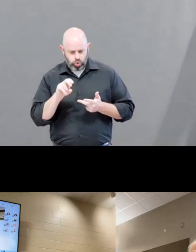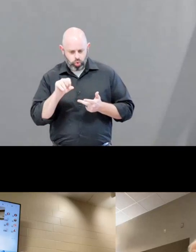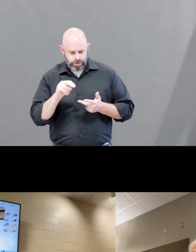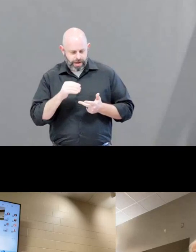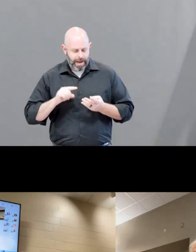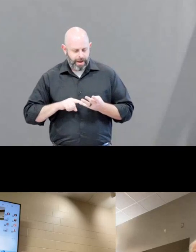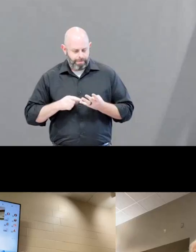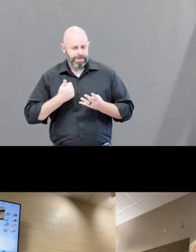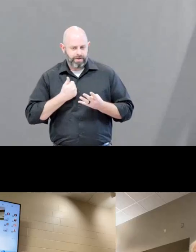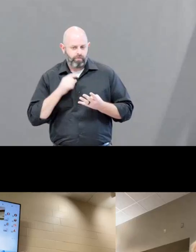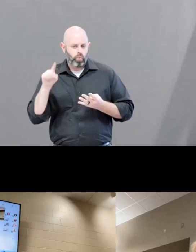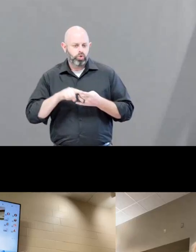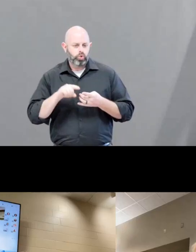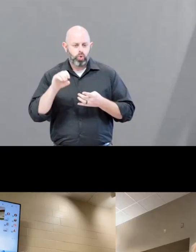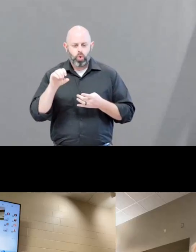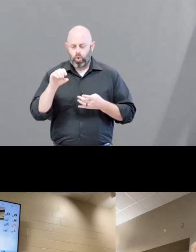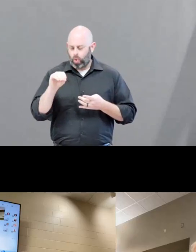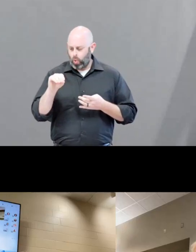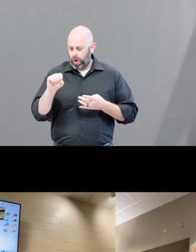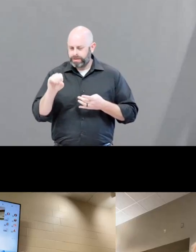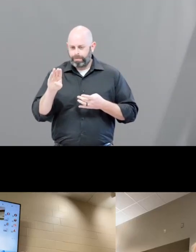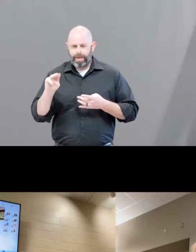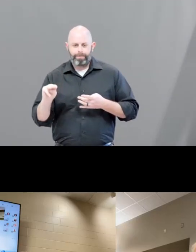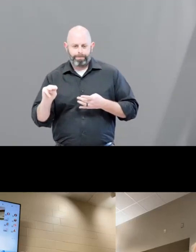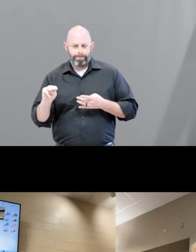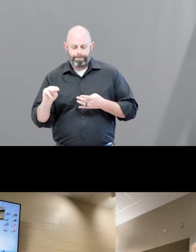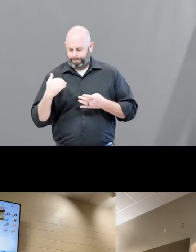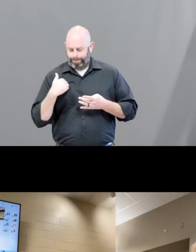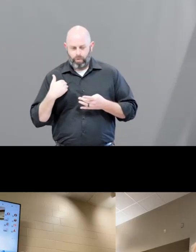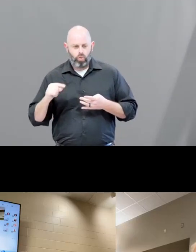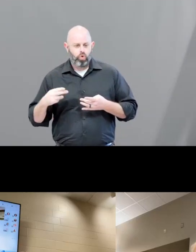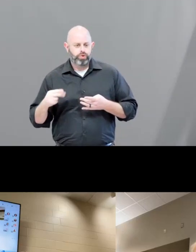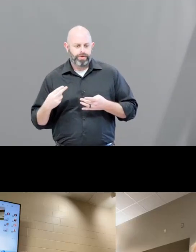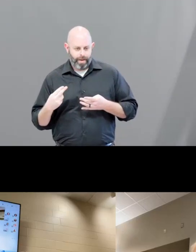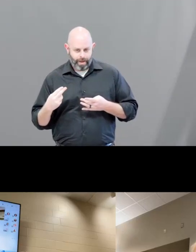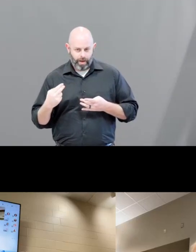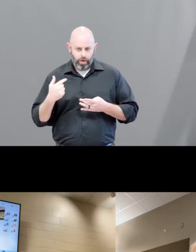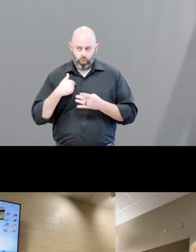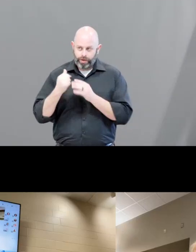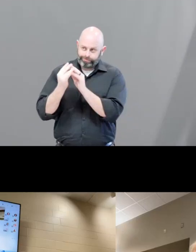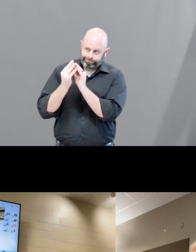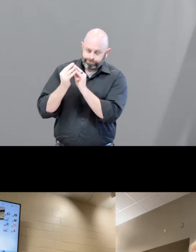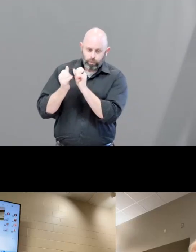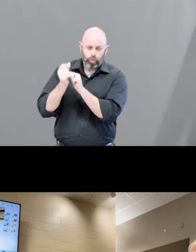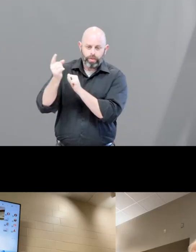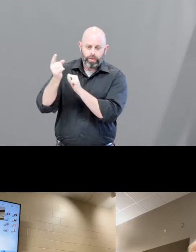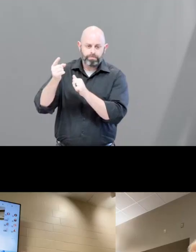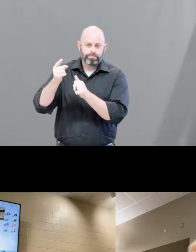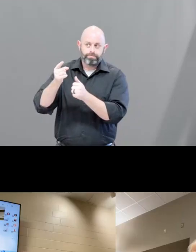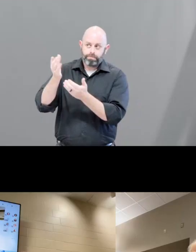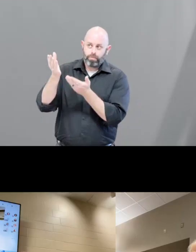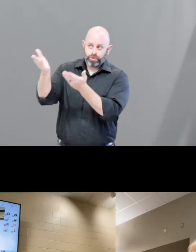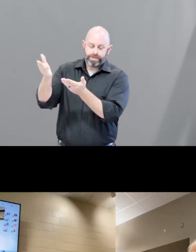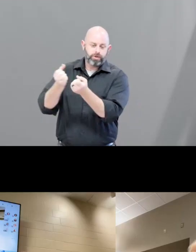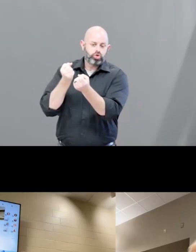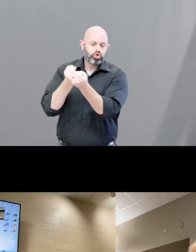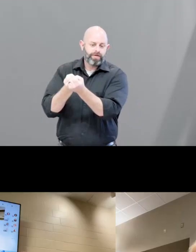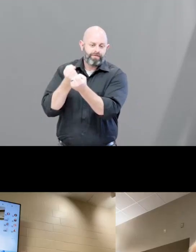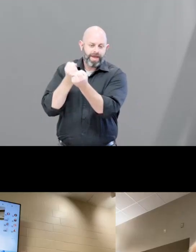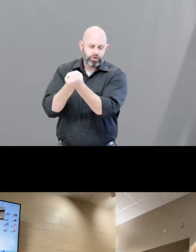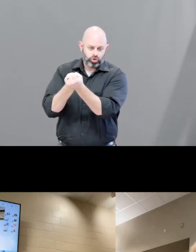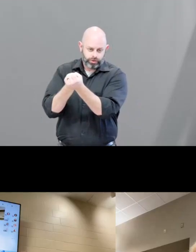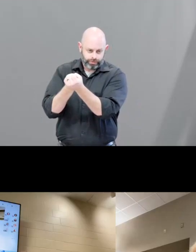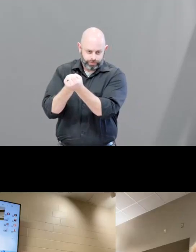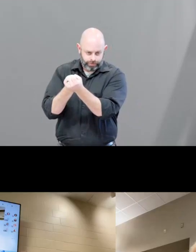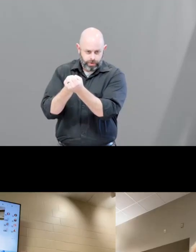to OSVM on Thursday. We had to present a justification.